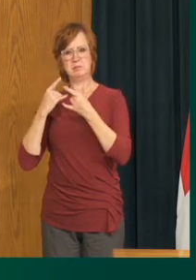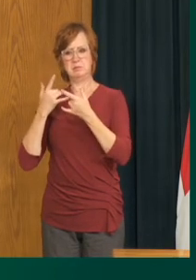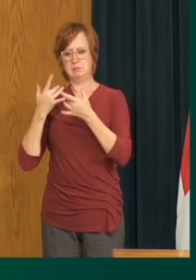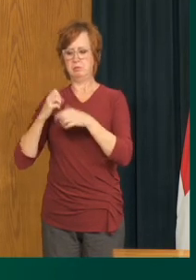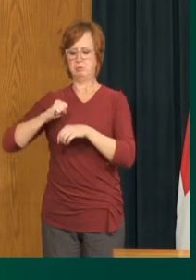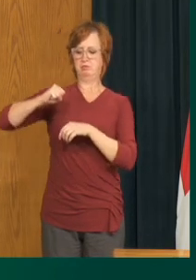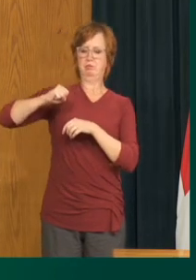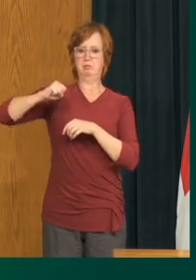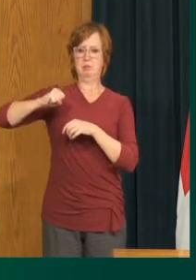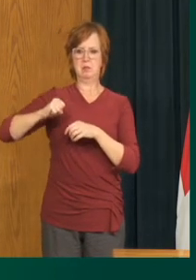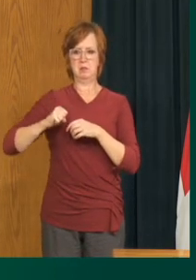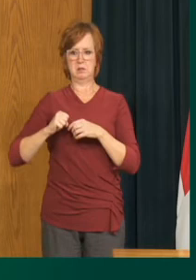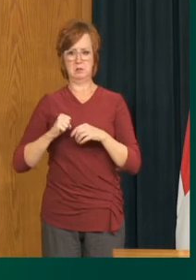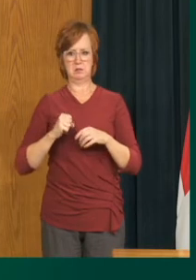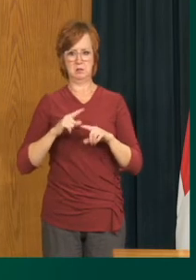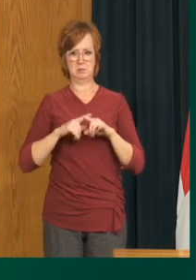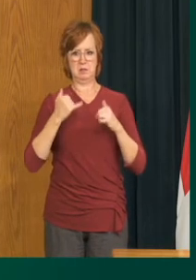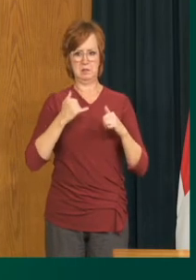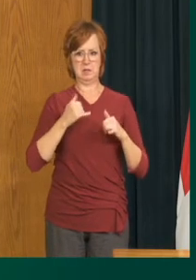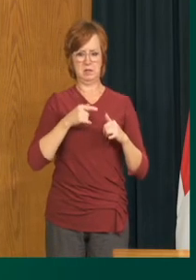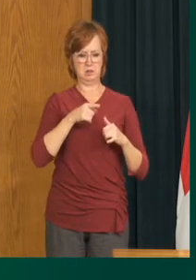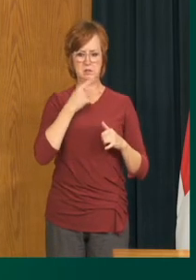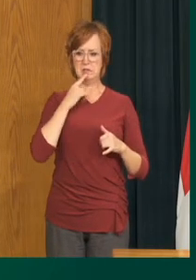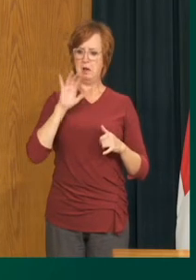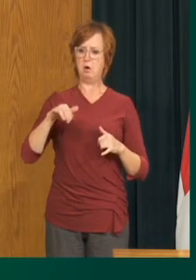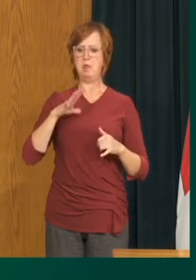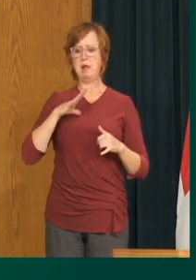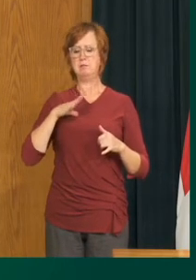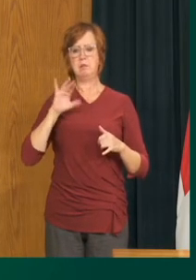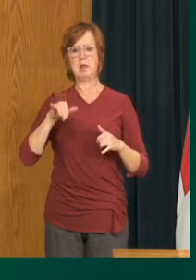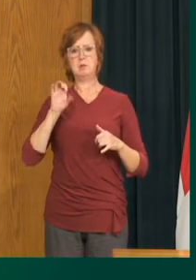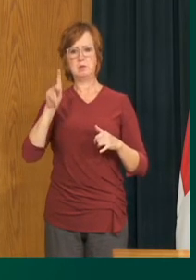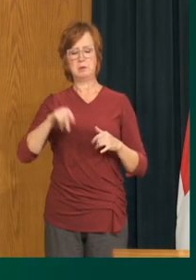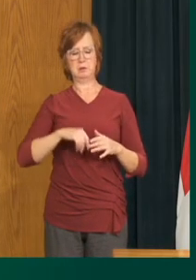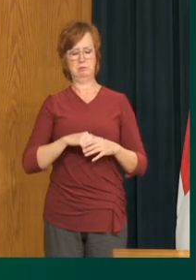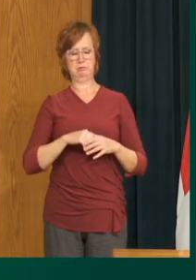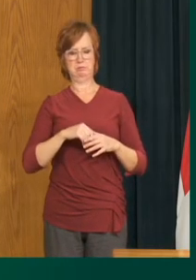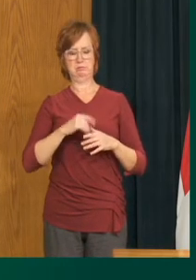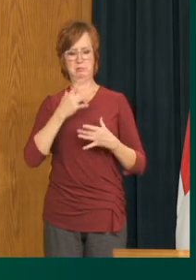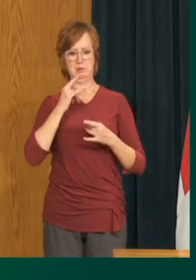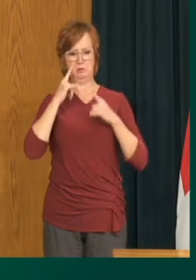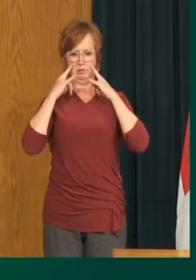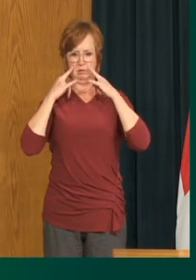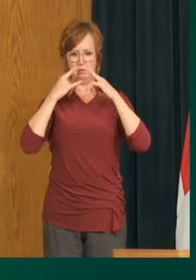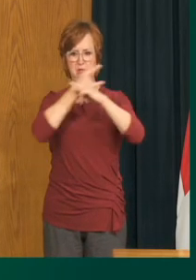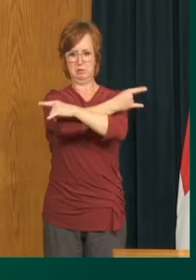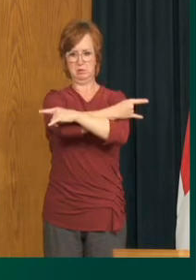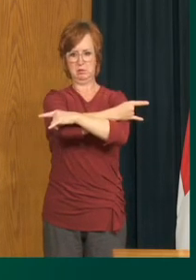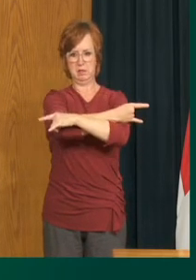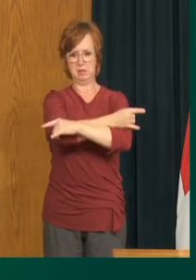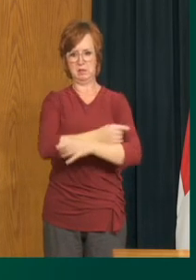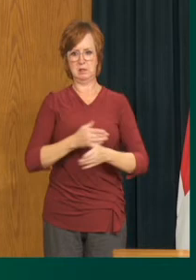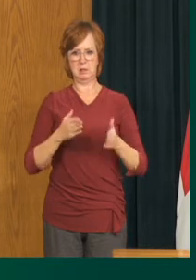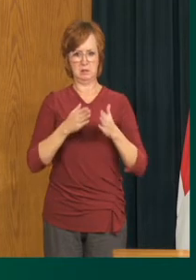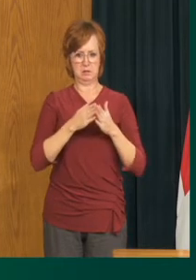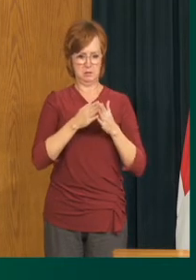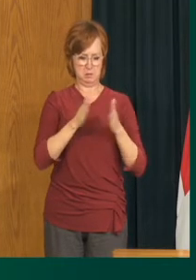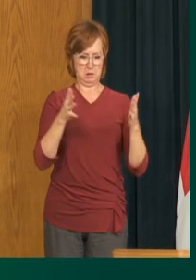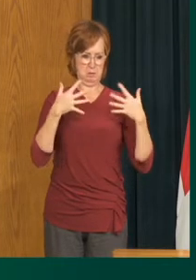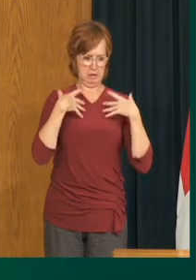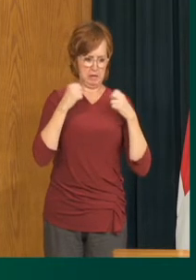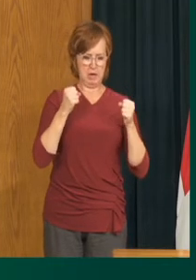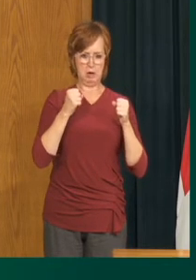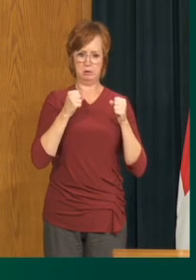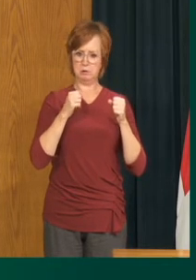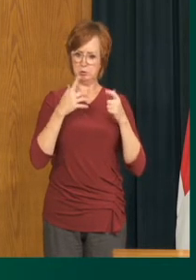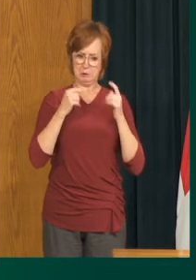are you telling people it's okay that they don't want to wear them? Like, isn't that sending a bit of a problematic message as public health officials